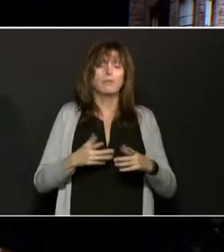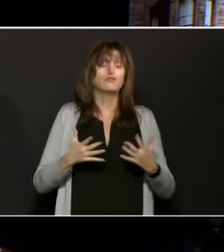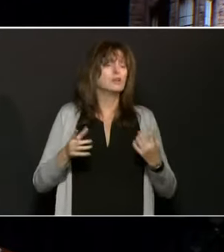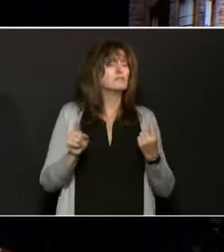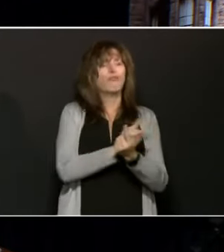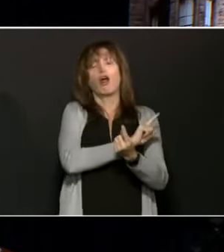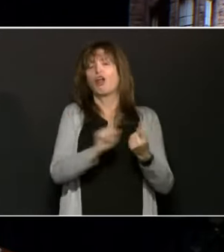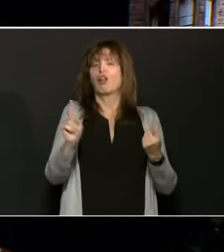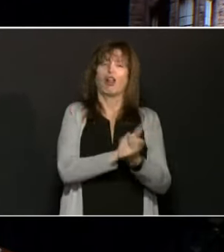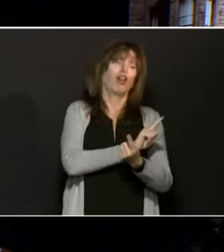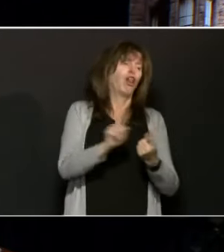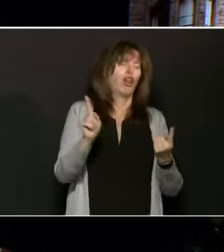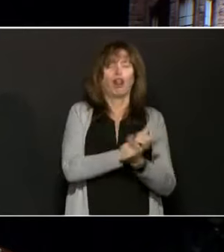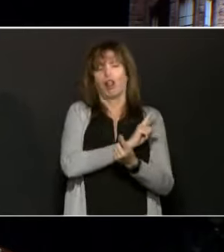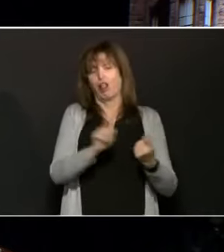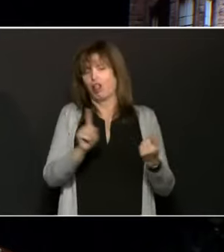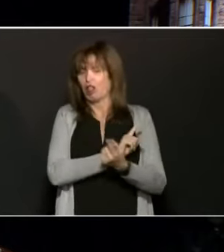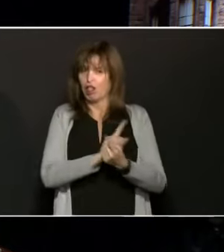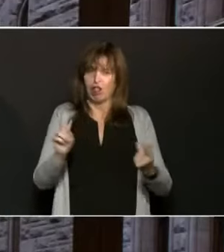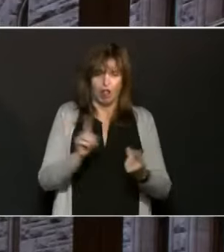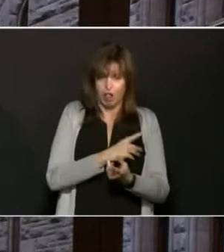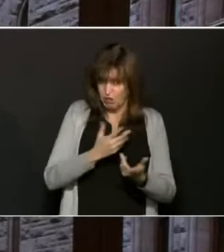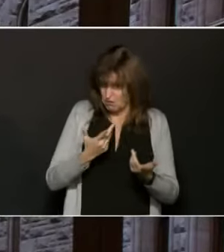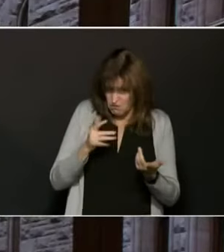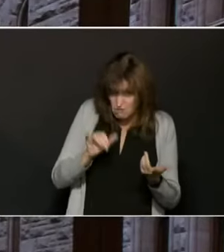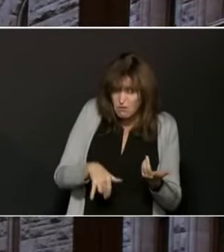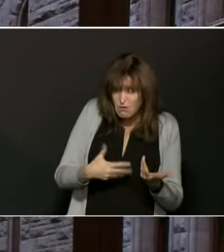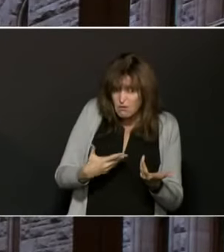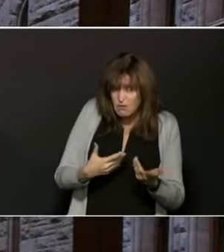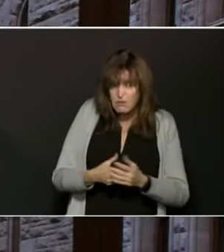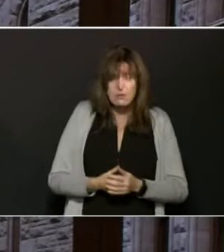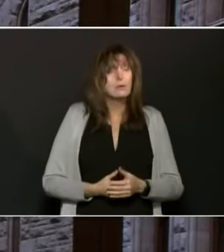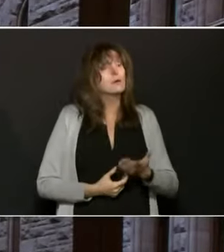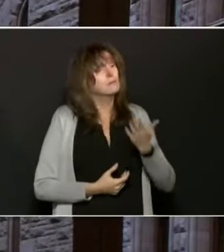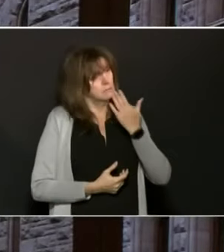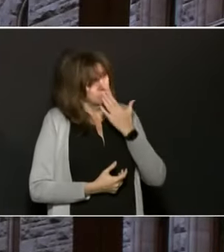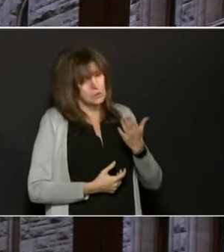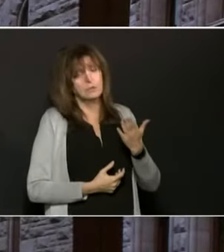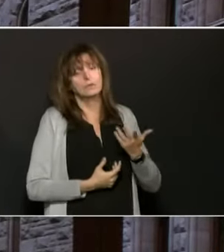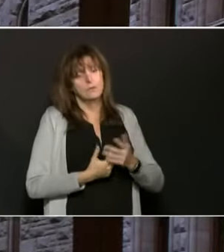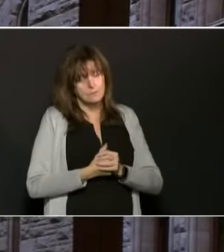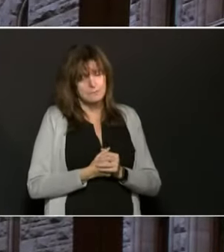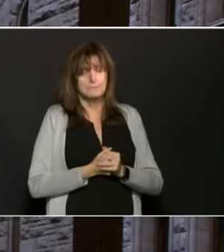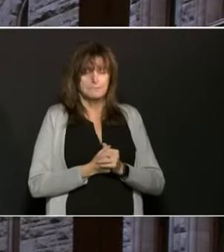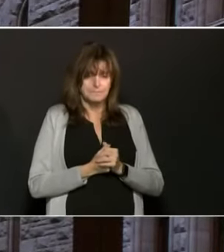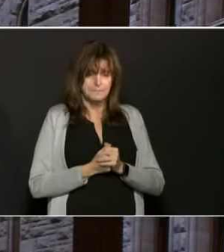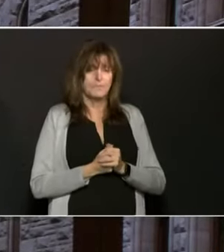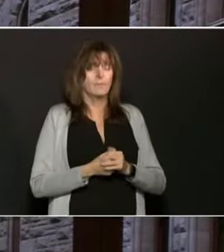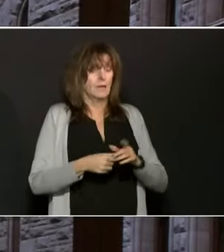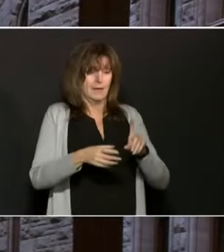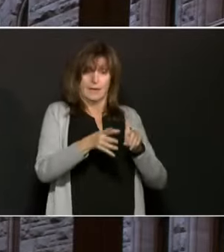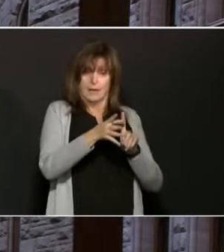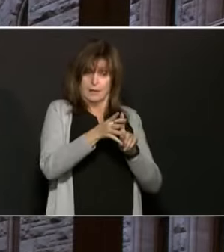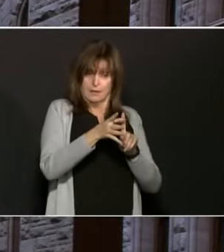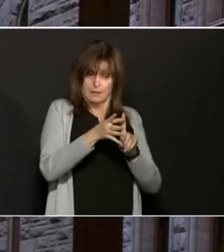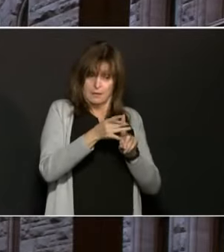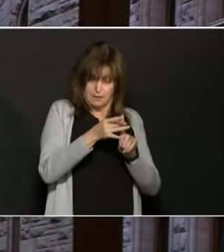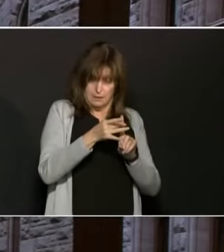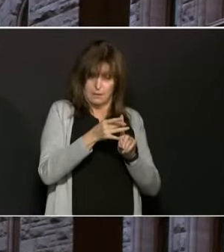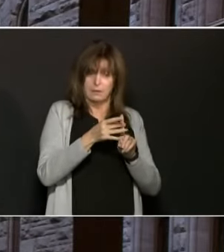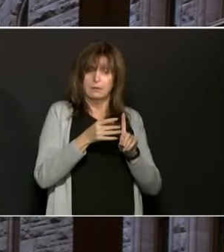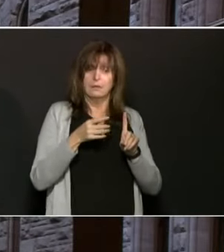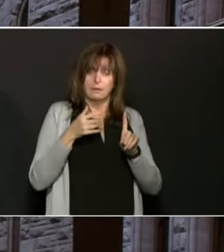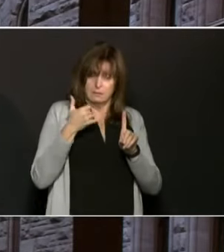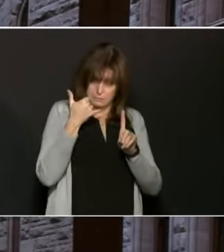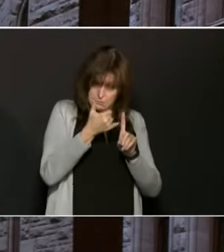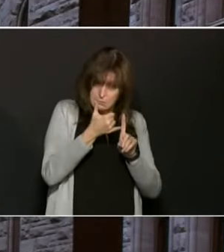Well, thank you for the question. And when we are asking our people who are doing the frontline work of case contact management, they're finding more